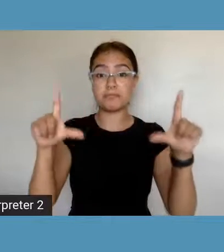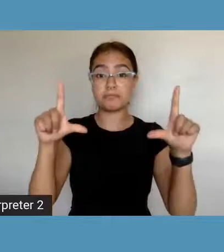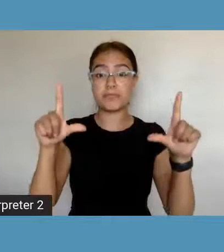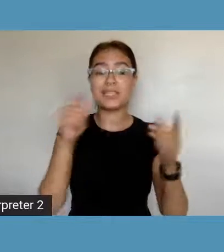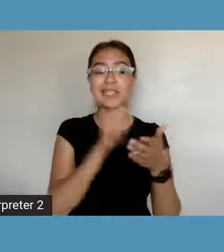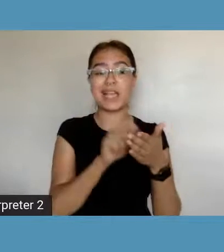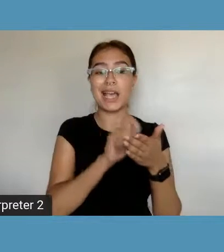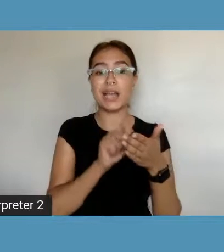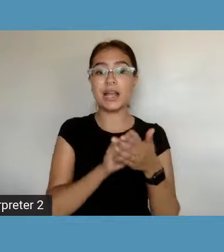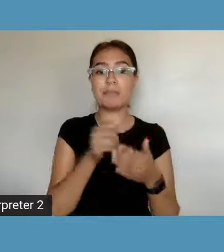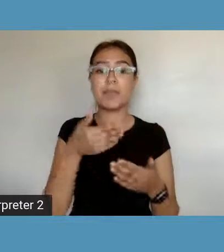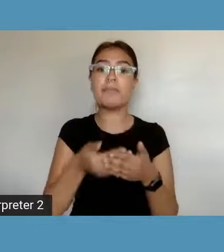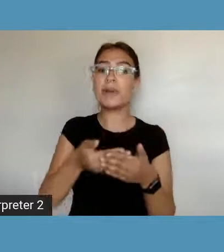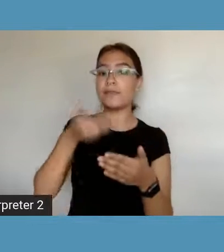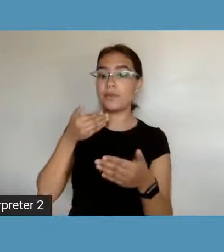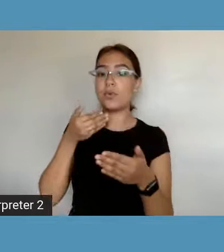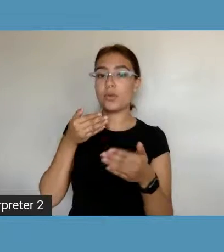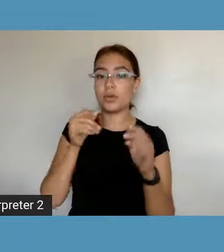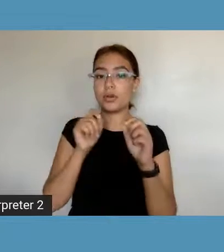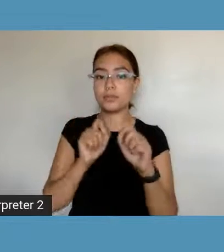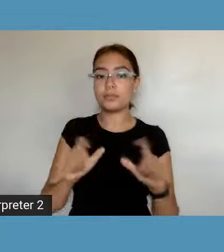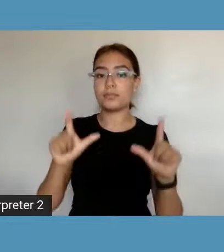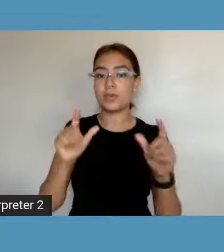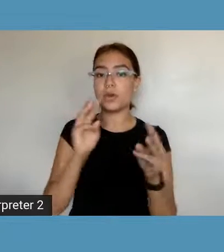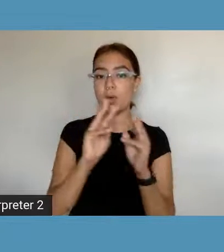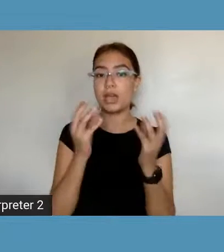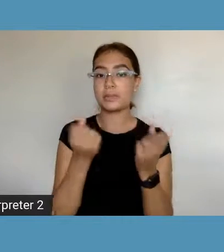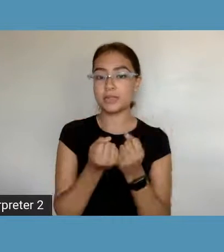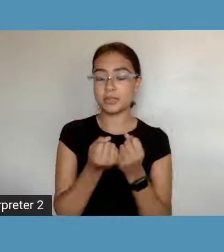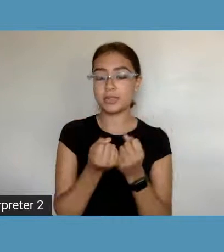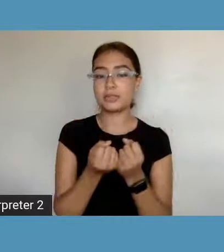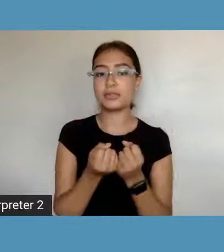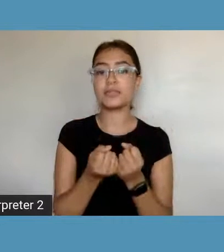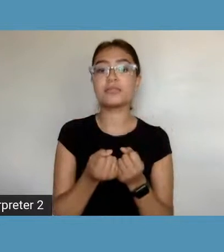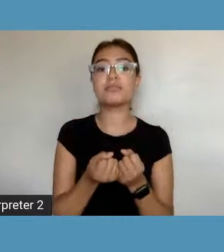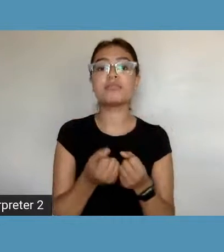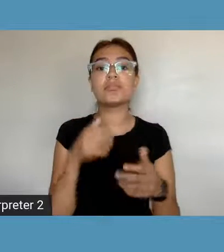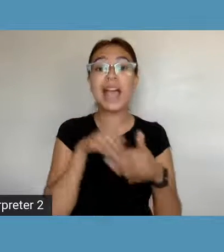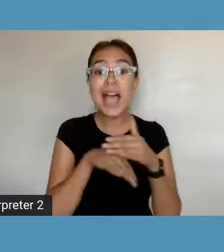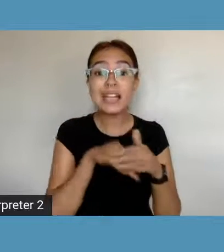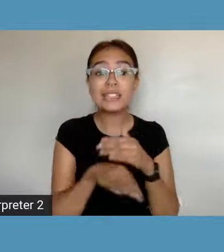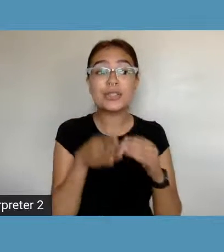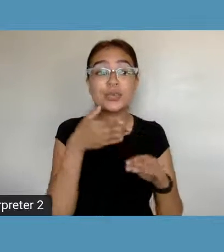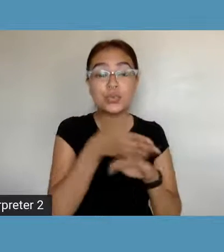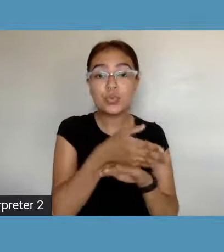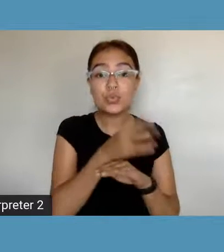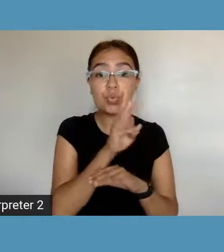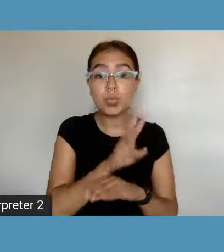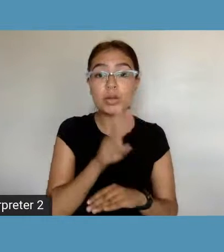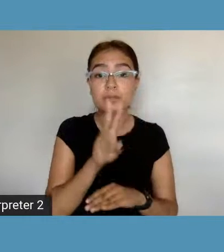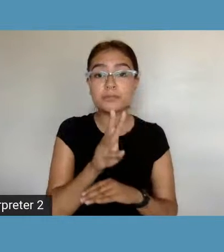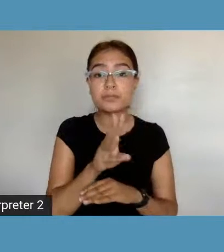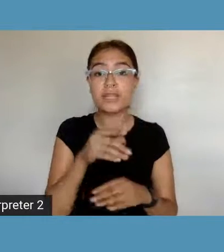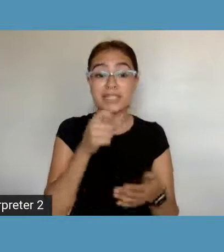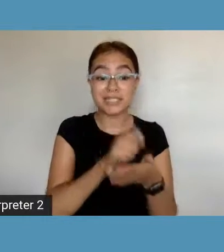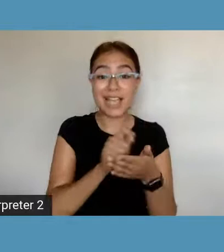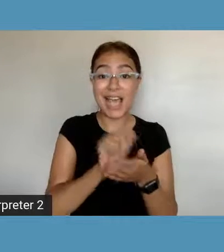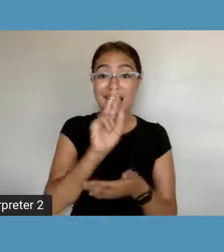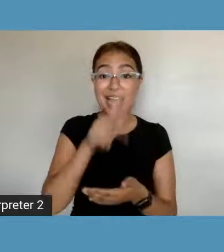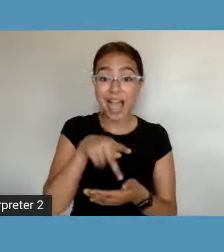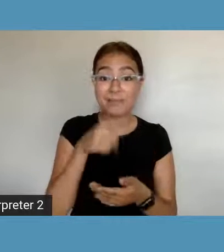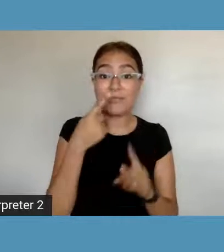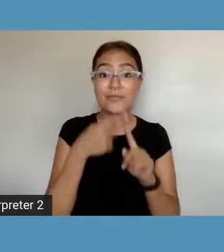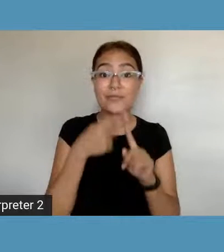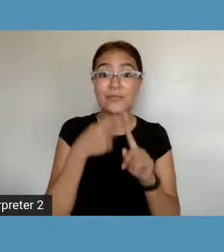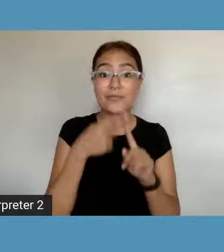Eventbrite website, and you can access those links through our Museum Hub website itself. So be sure to sign up for next week's webinar,